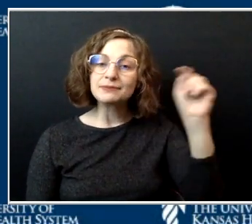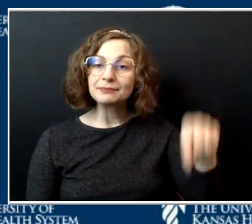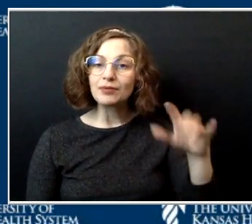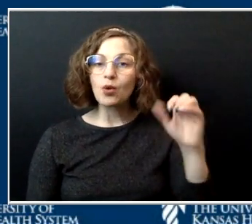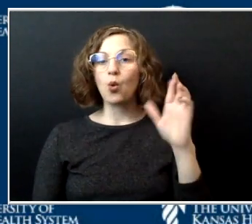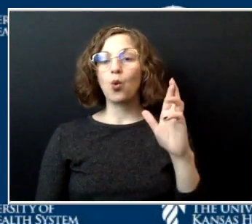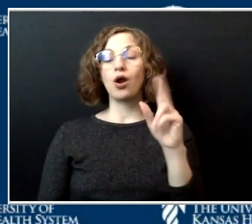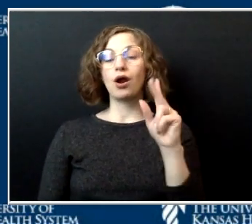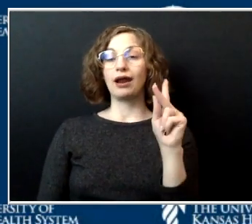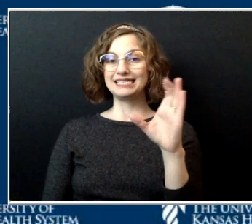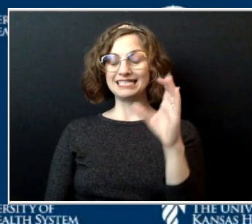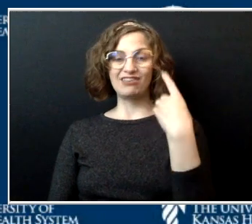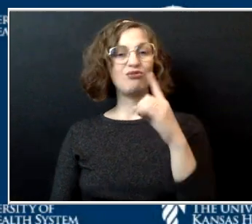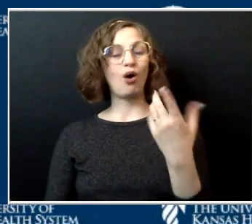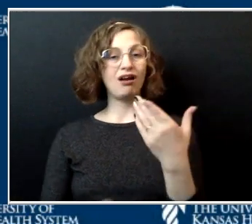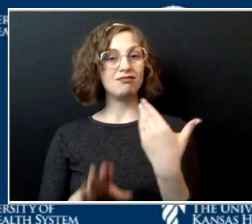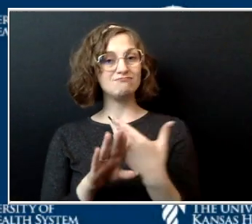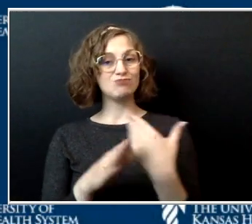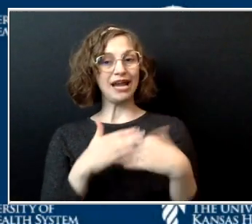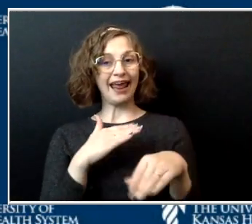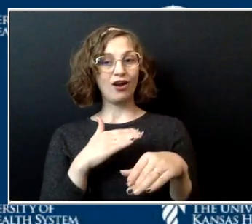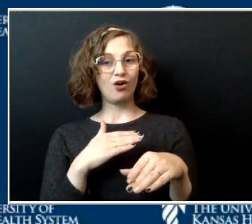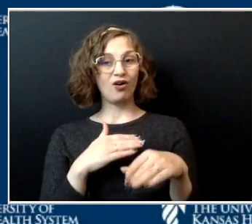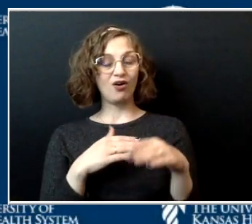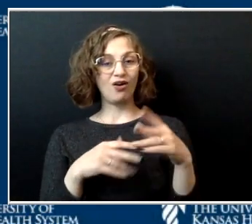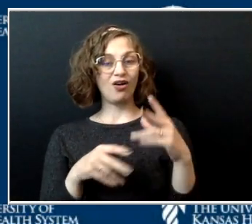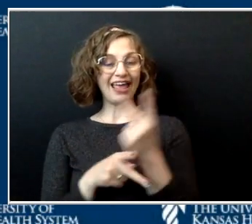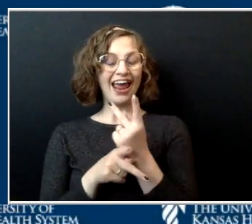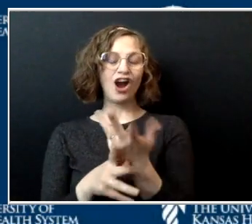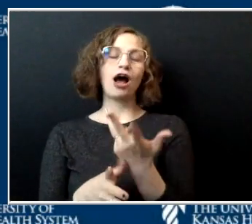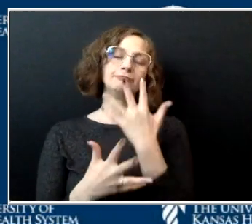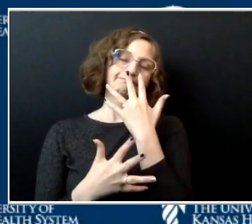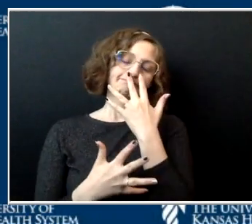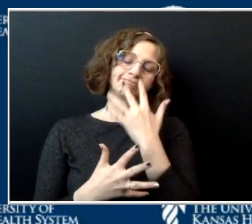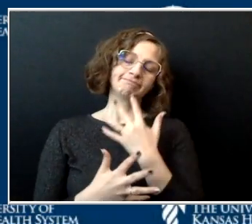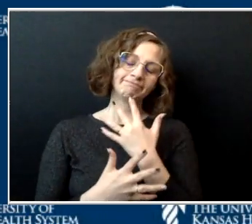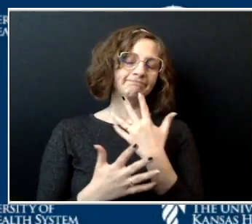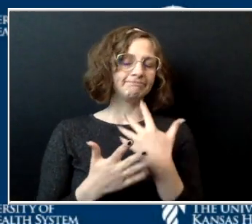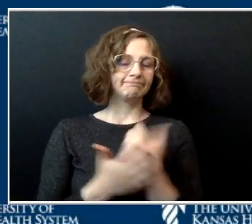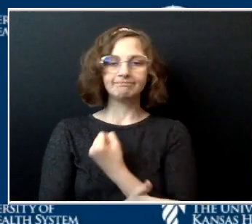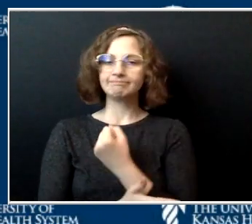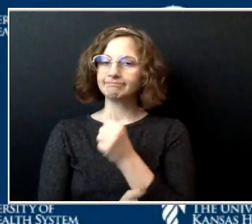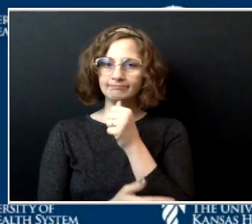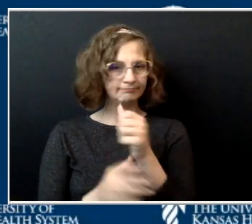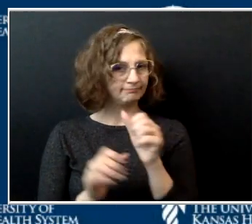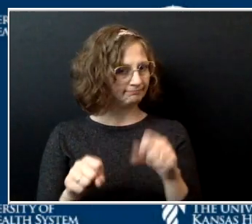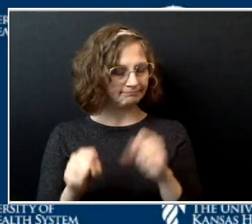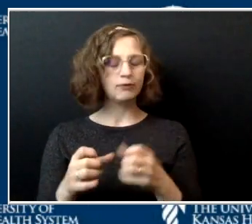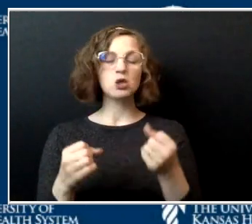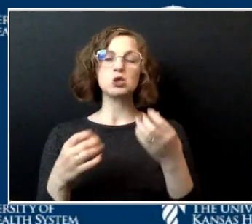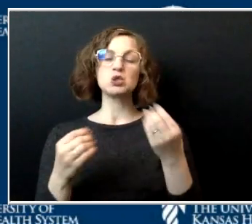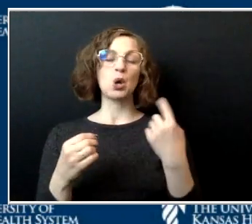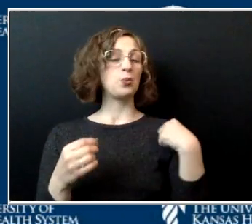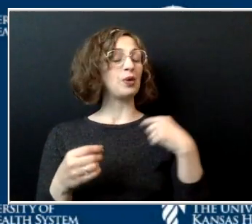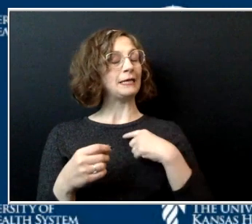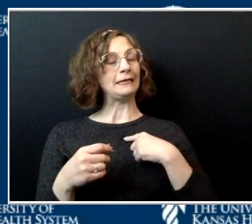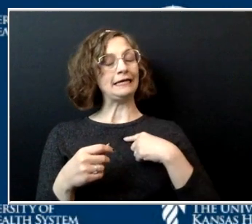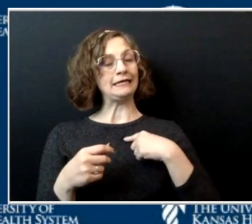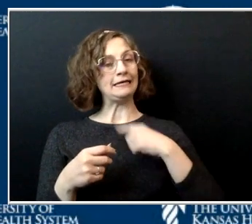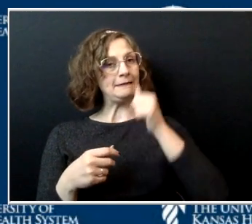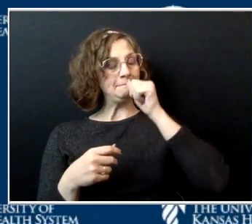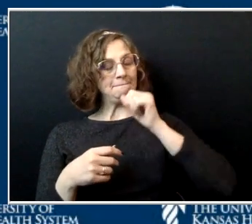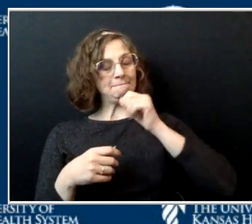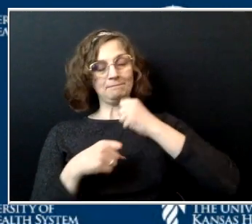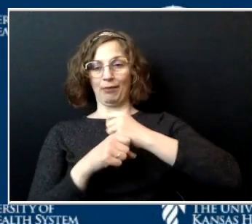care. Unfortunately, as Jennifer pointed out, that wasn't possible. So we made the best of it and pieced things together